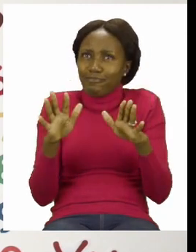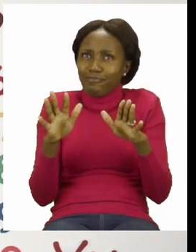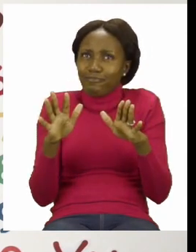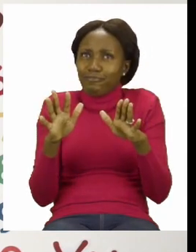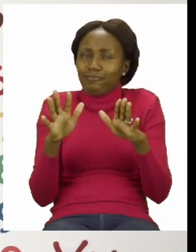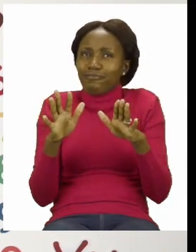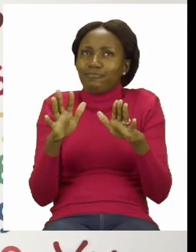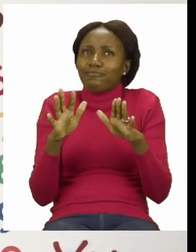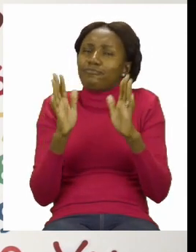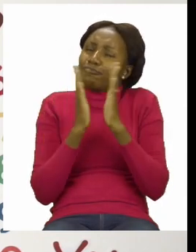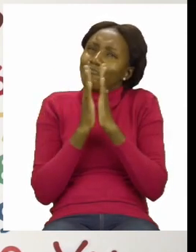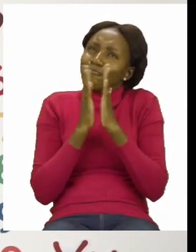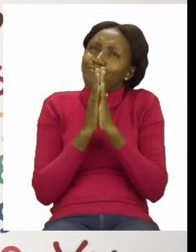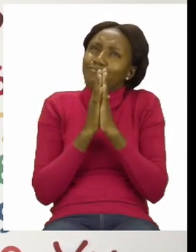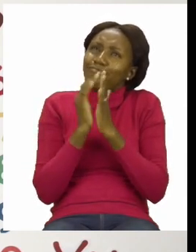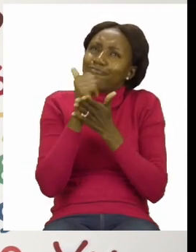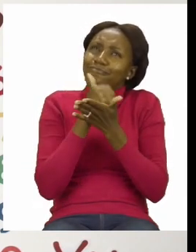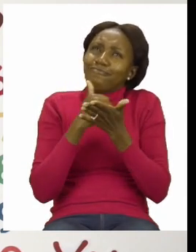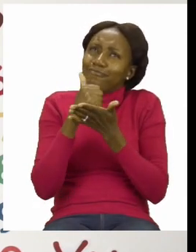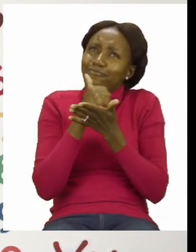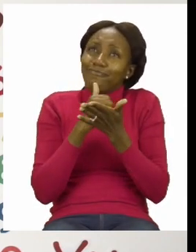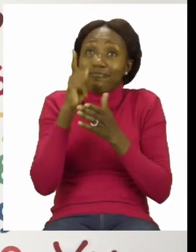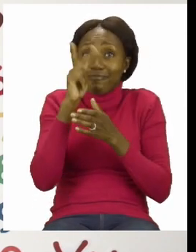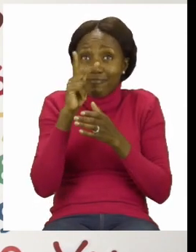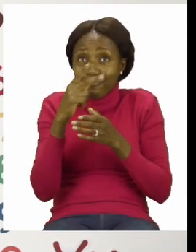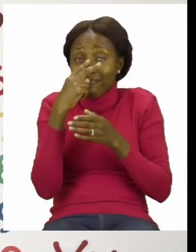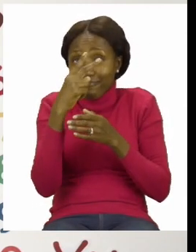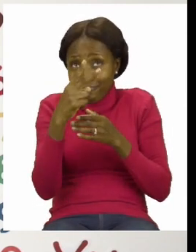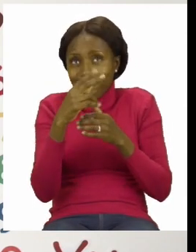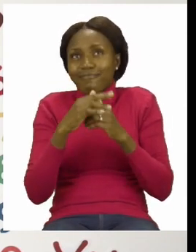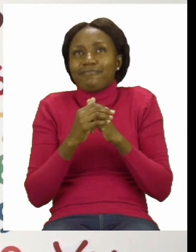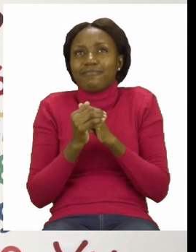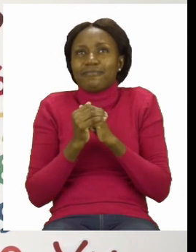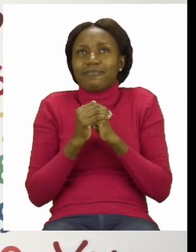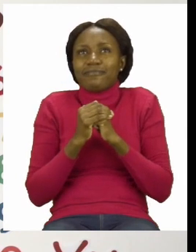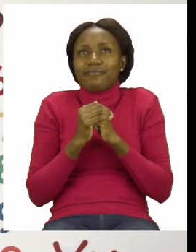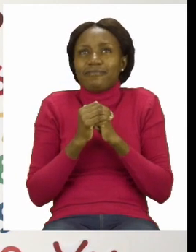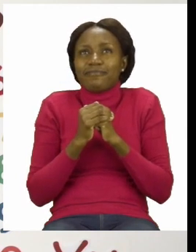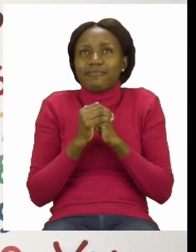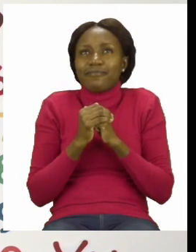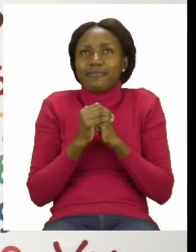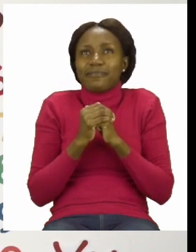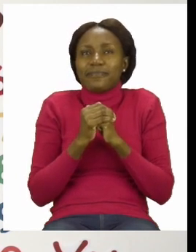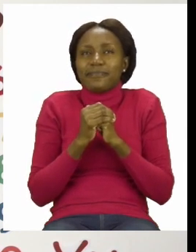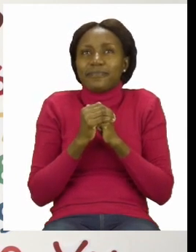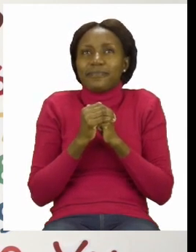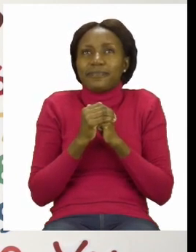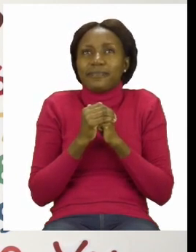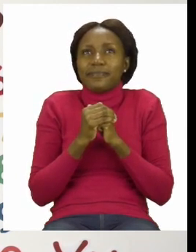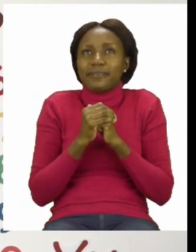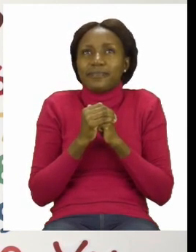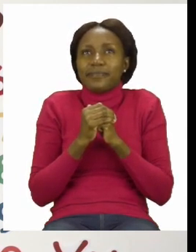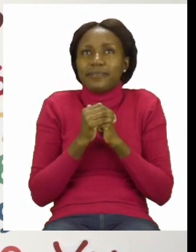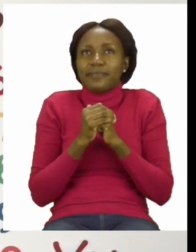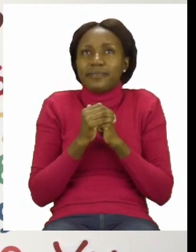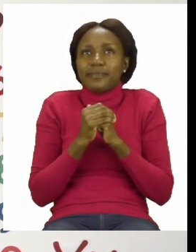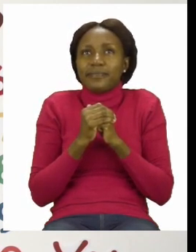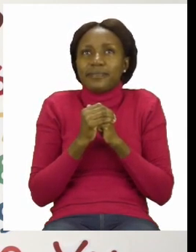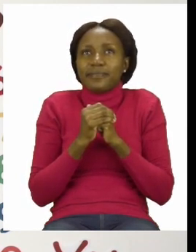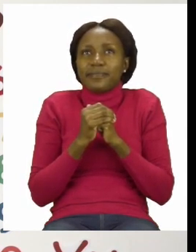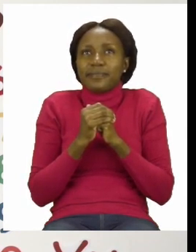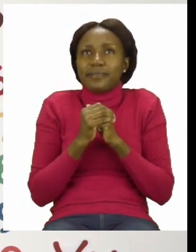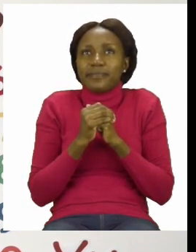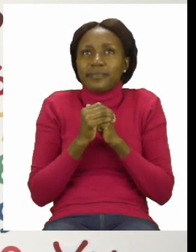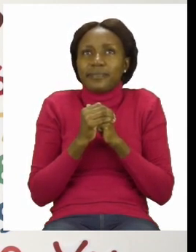A neatly. Let's try again. We're going to go across and round. Touch the